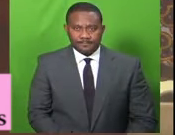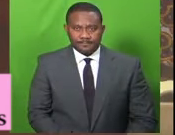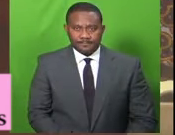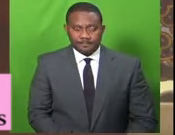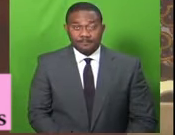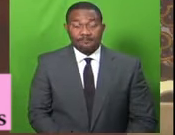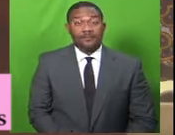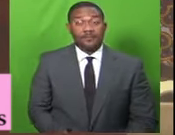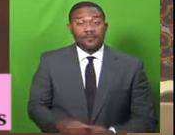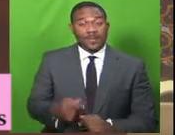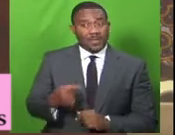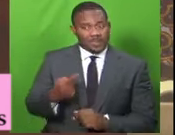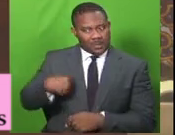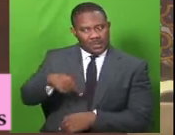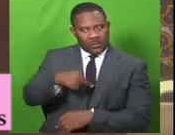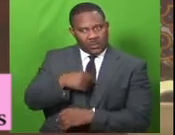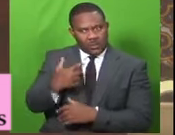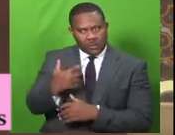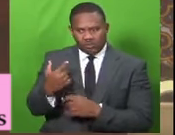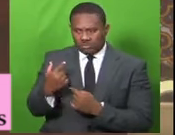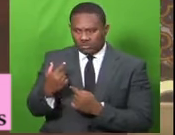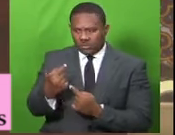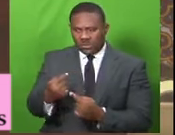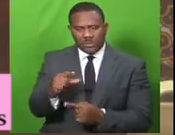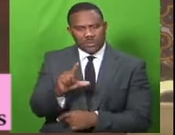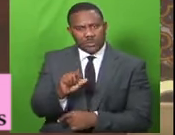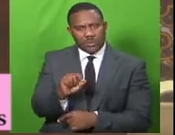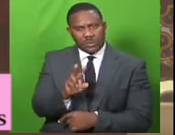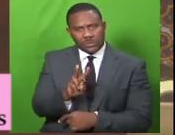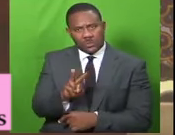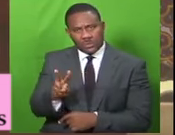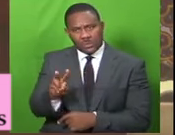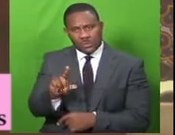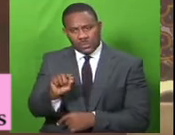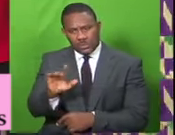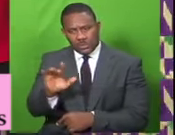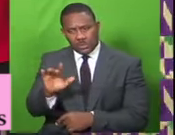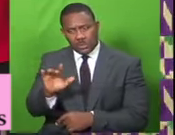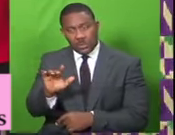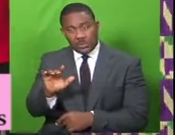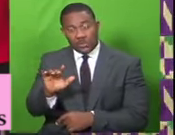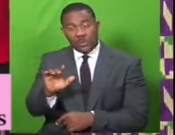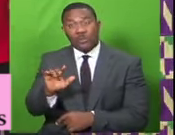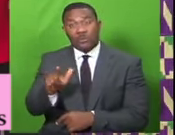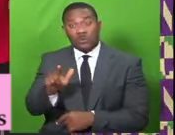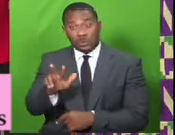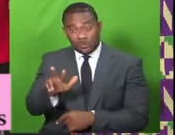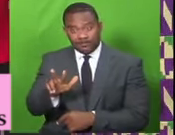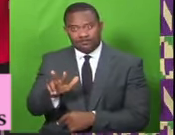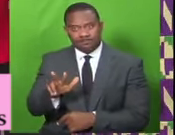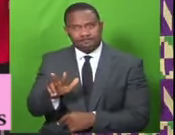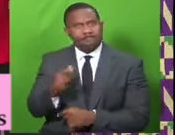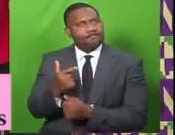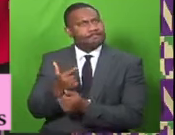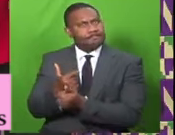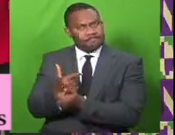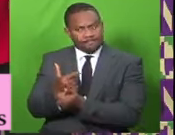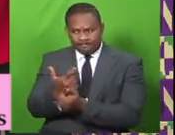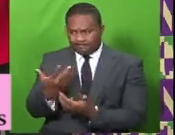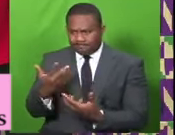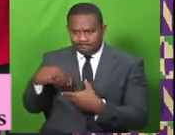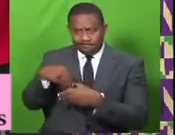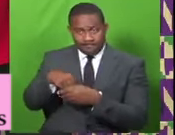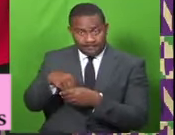member of the Security Council for the years 2022 and 2023, Ghana, as one of 3